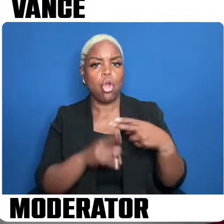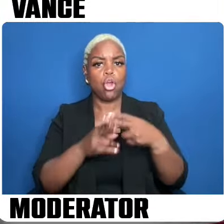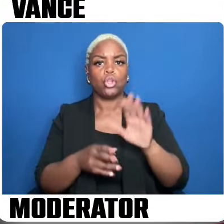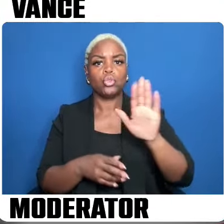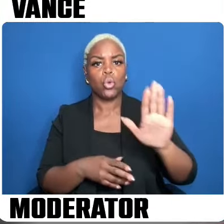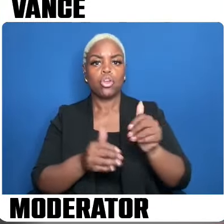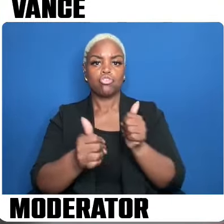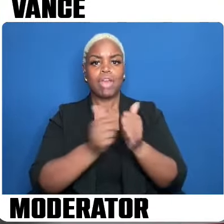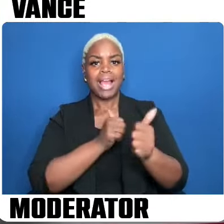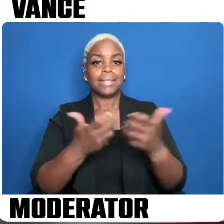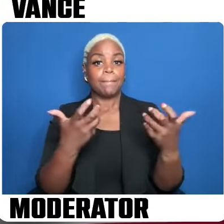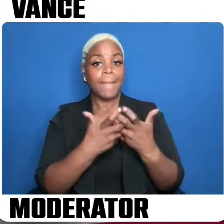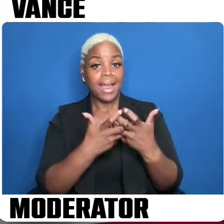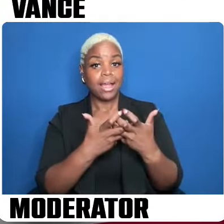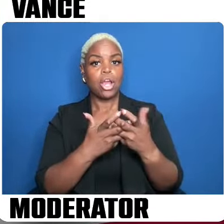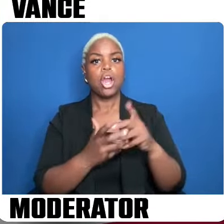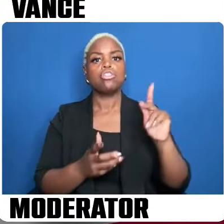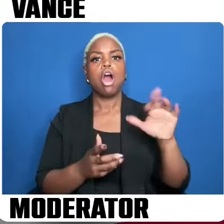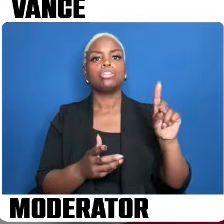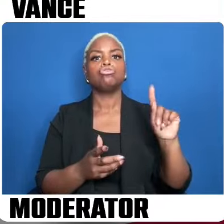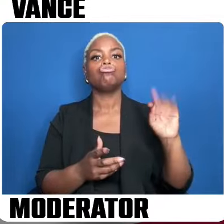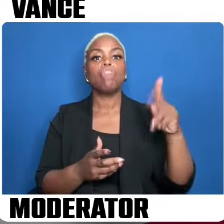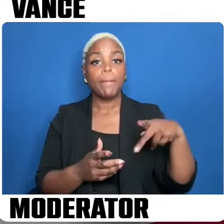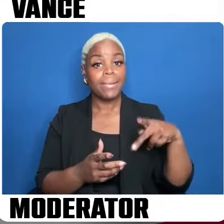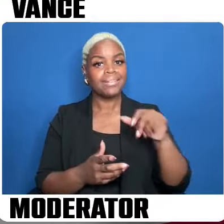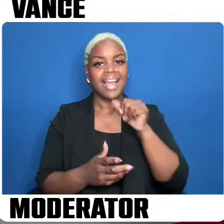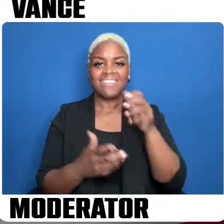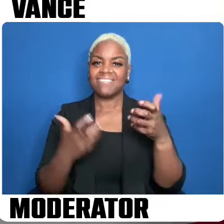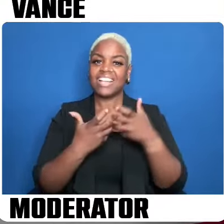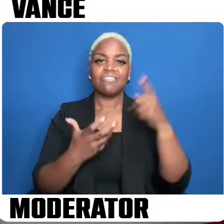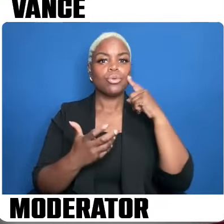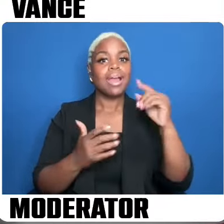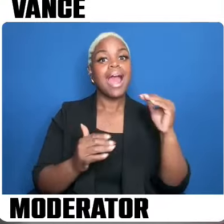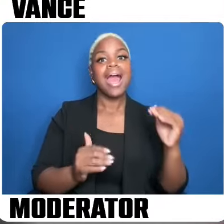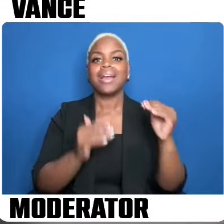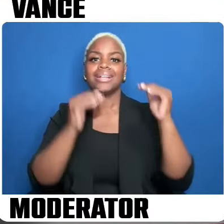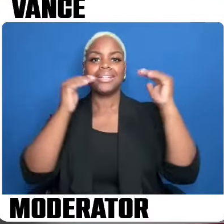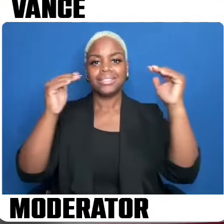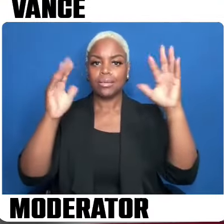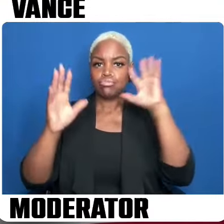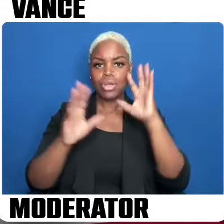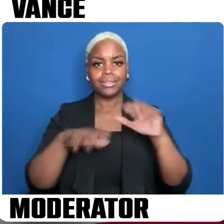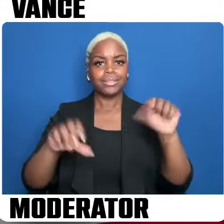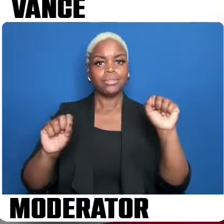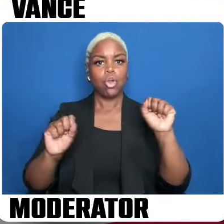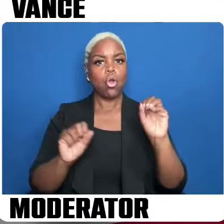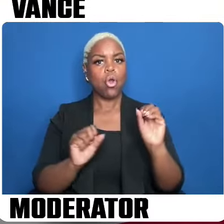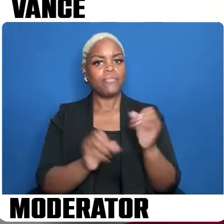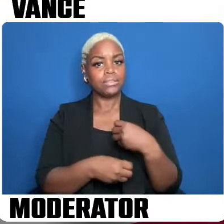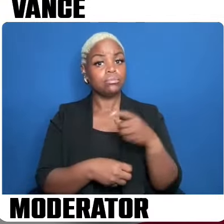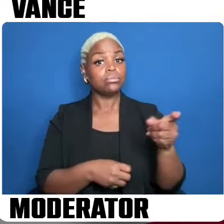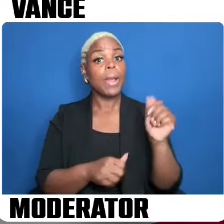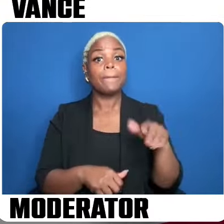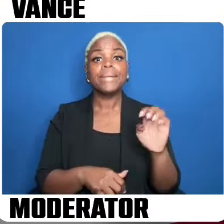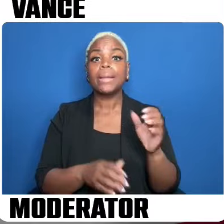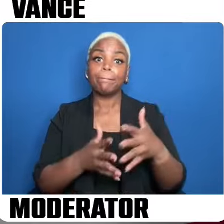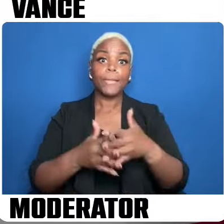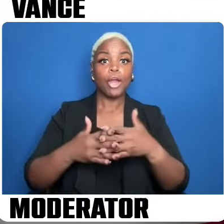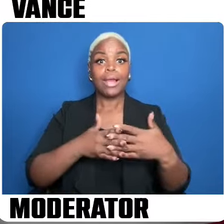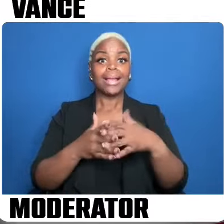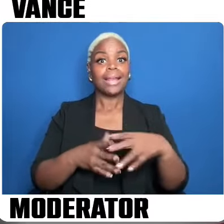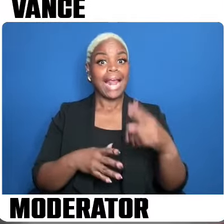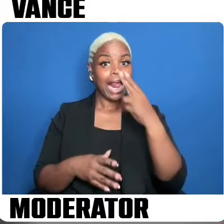highest office, and you said he could be America's Hitler. I know you've been asked many times, and you've said you regret those comments